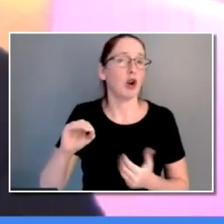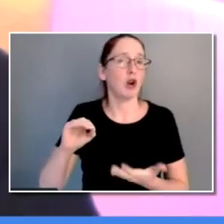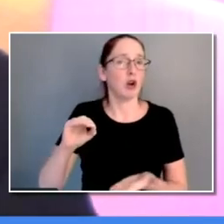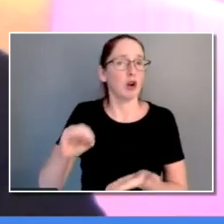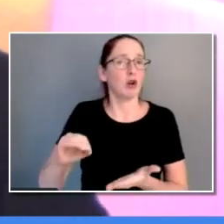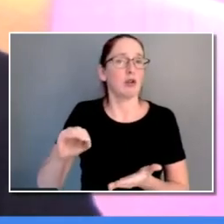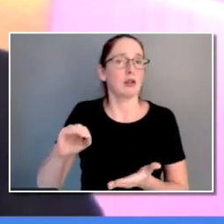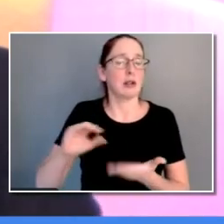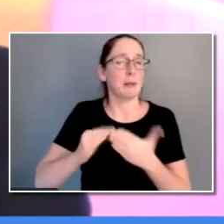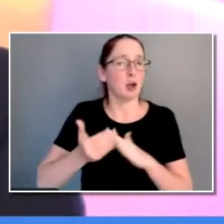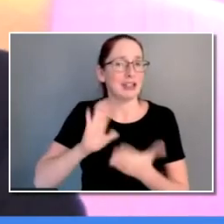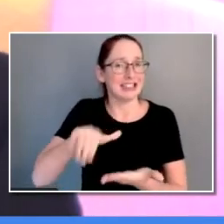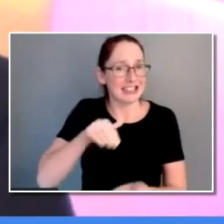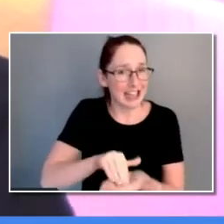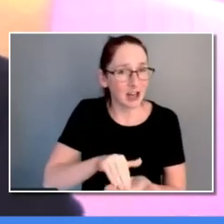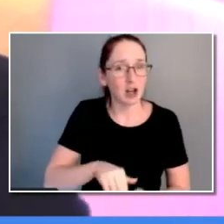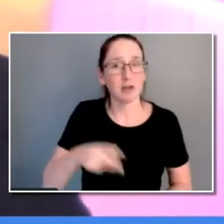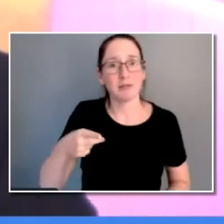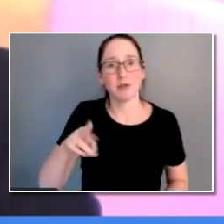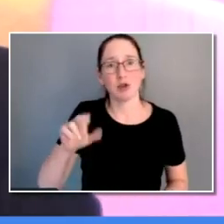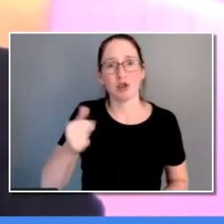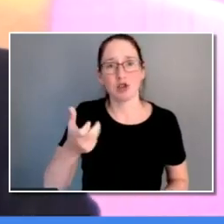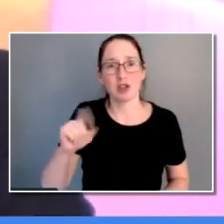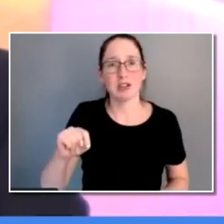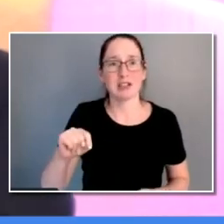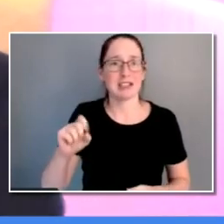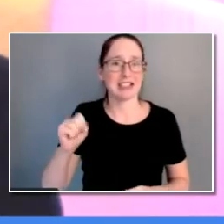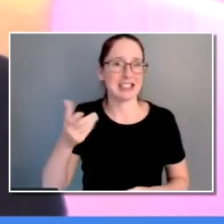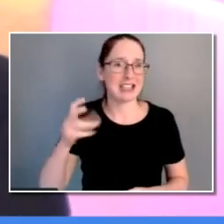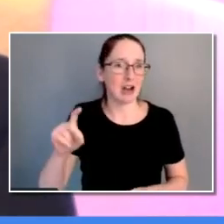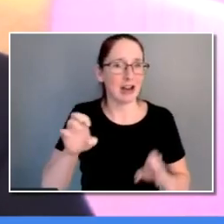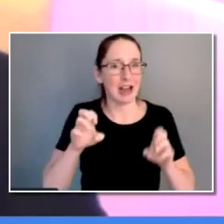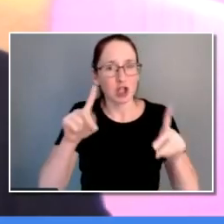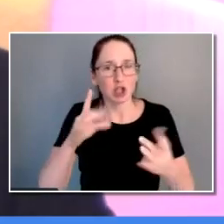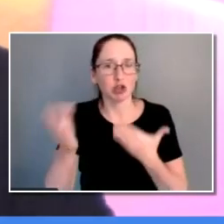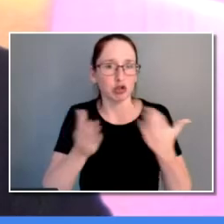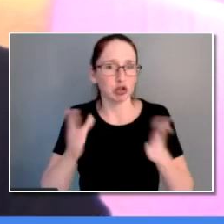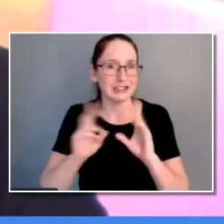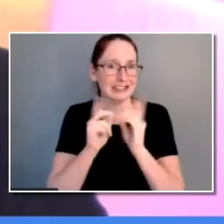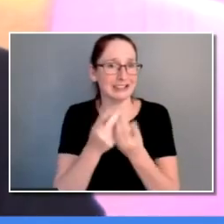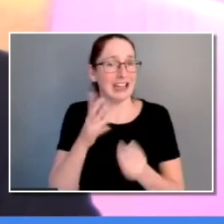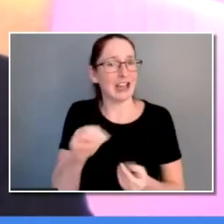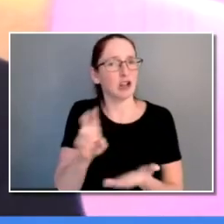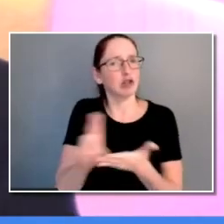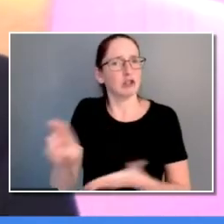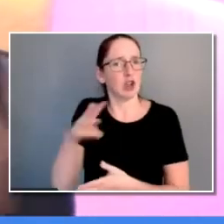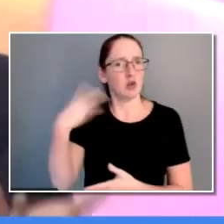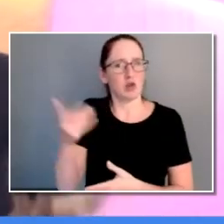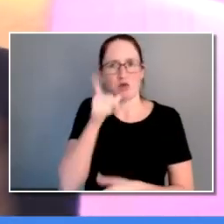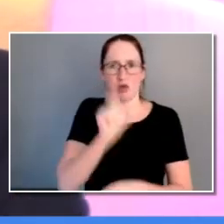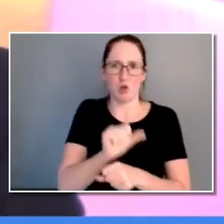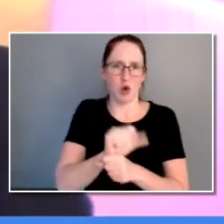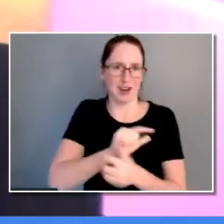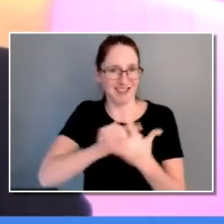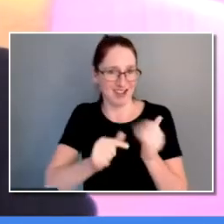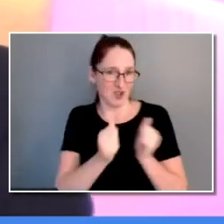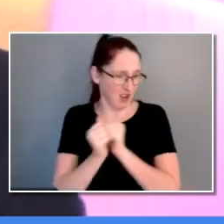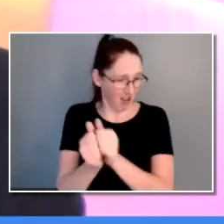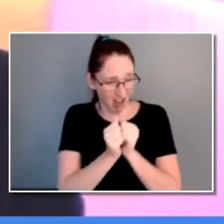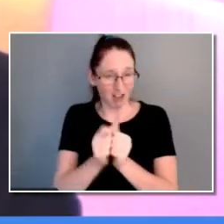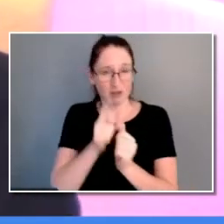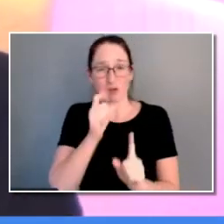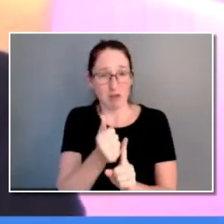Sound Education Service District, and the University of Washington, who have all been working very closely with us to expand the